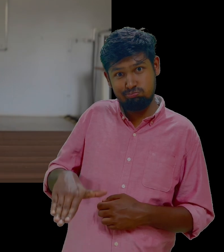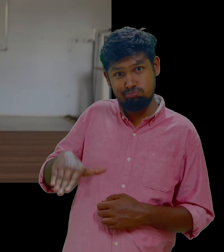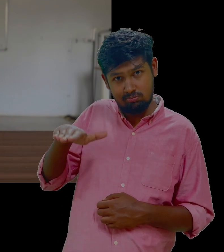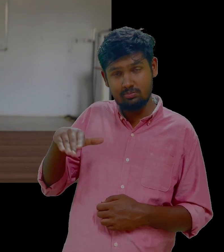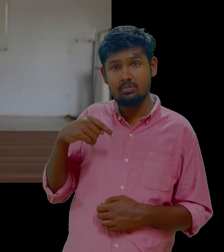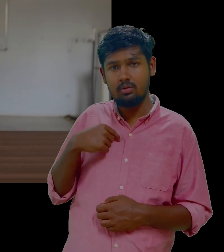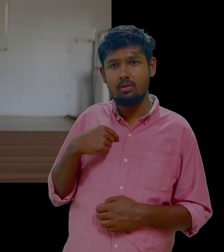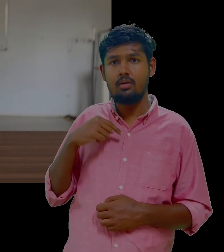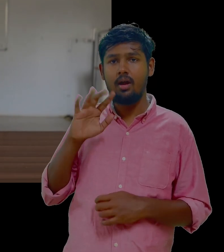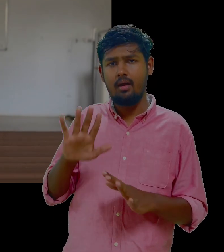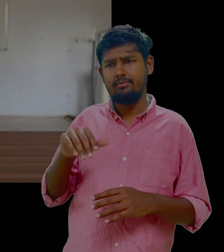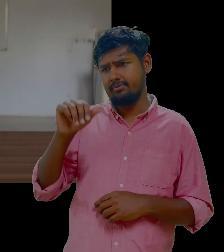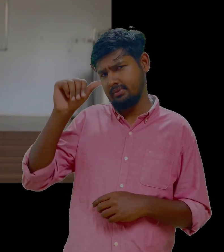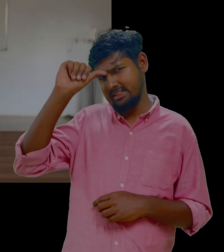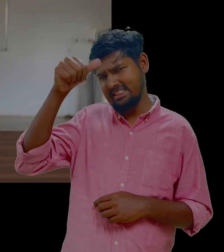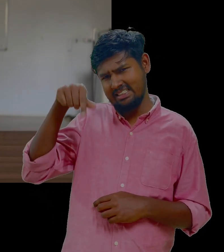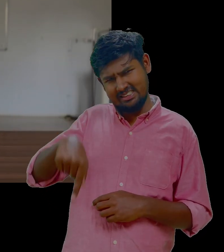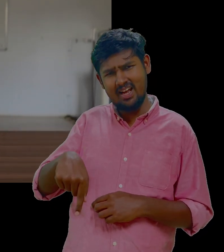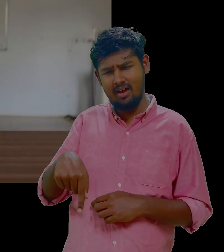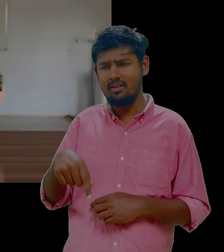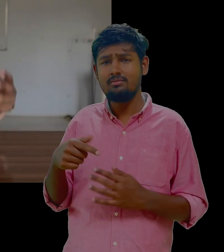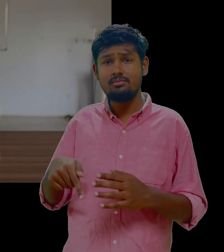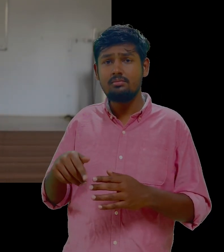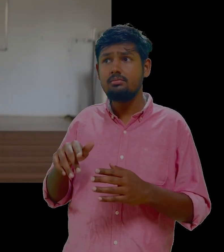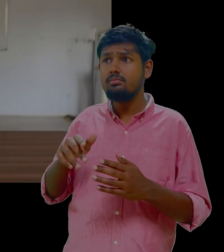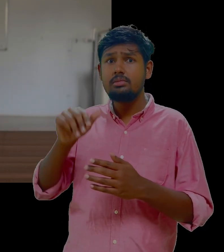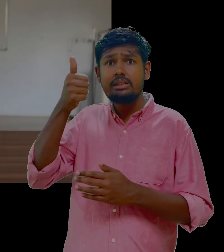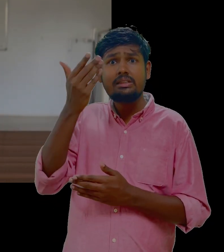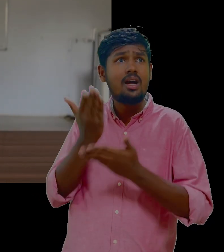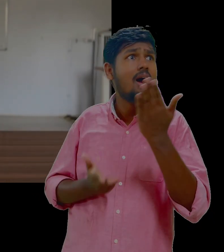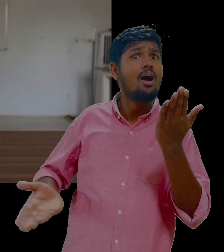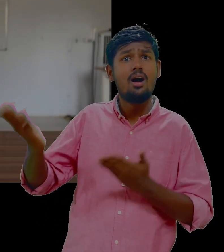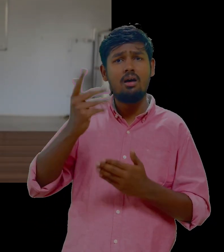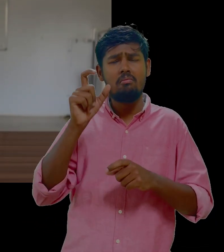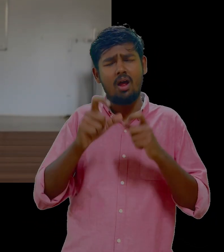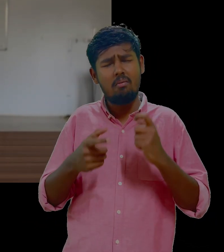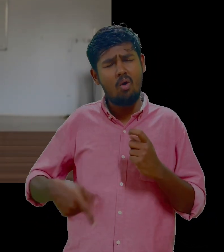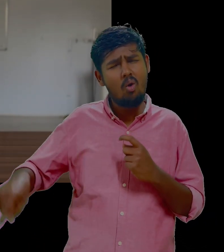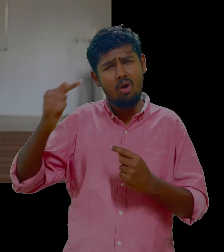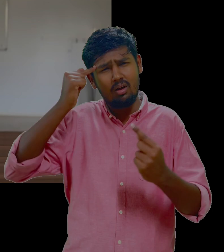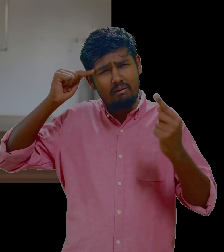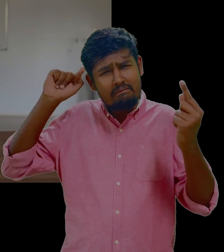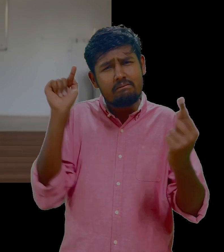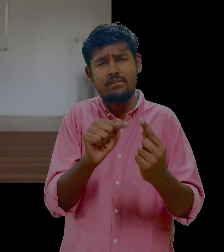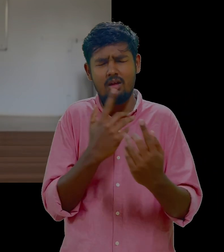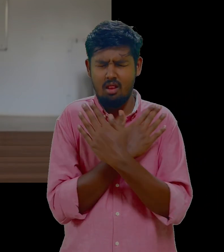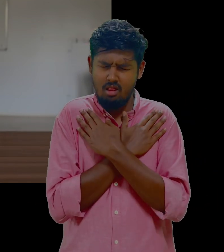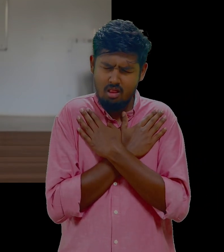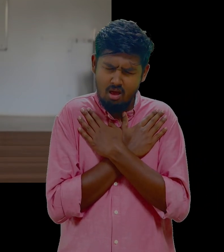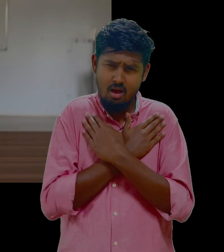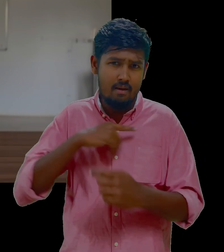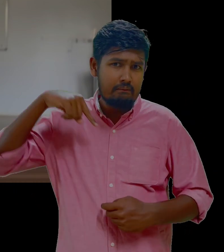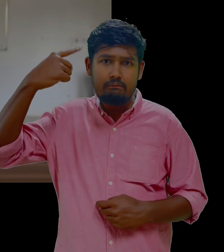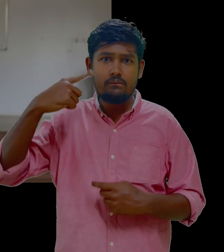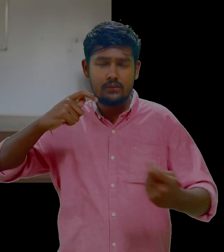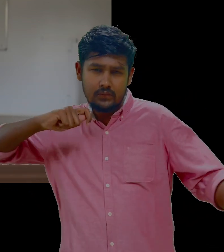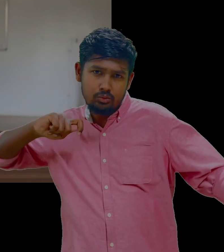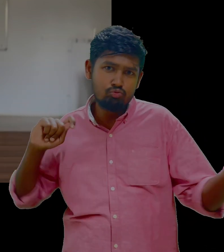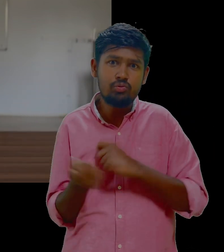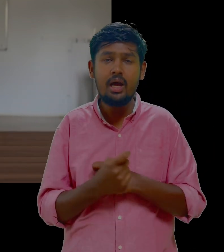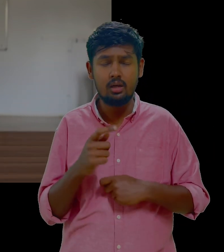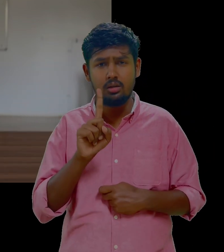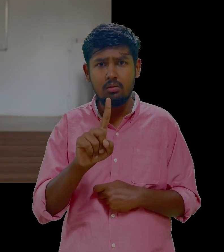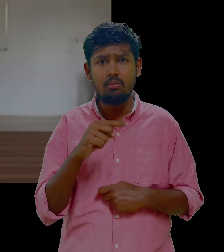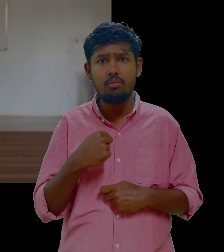So when I was growing up, like many millions of Indians, I'm also a great fan of cricket. And